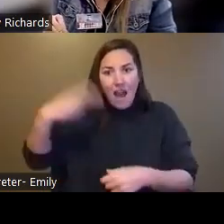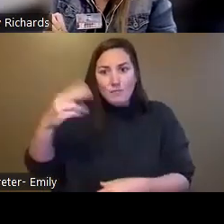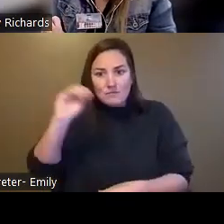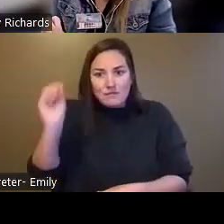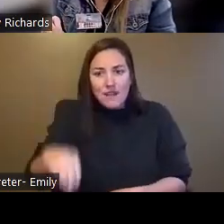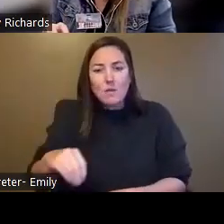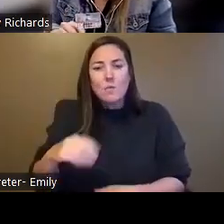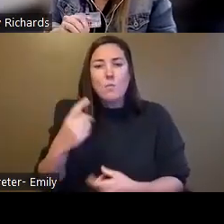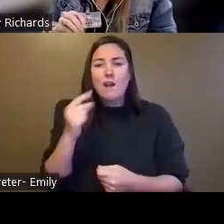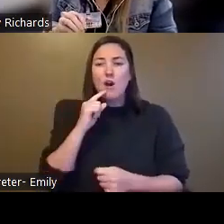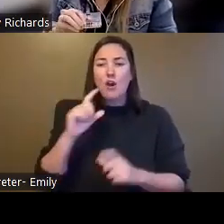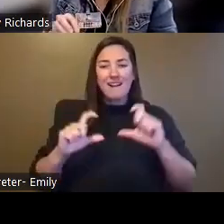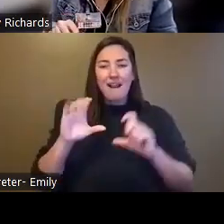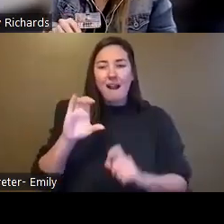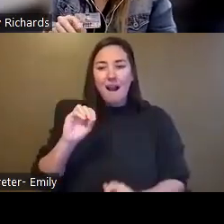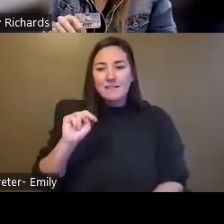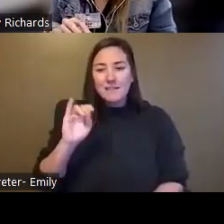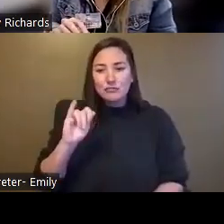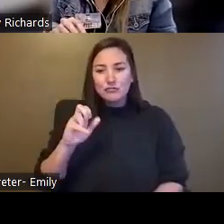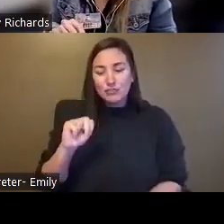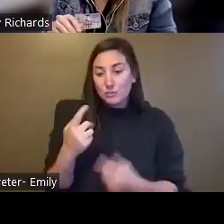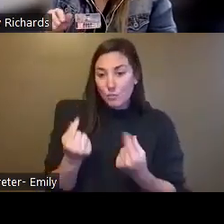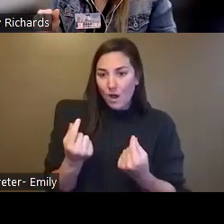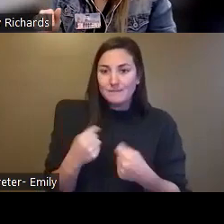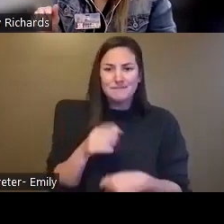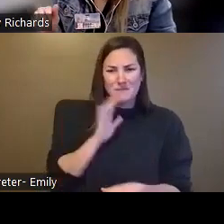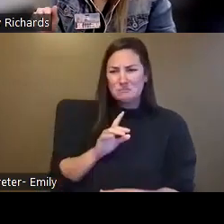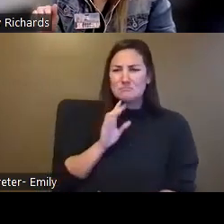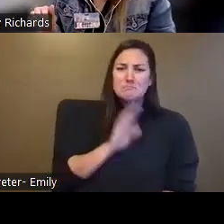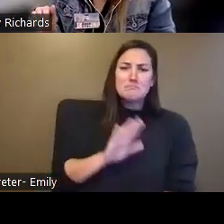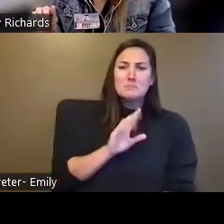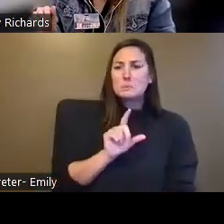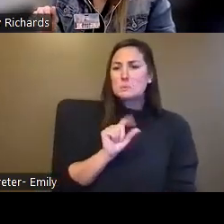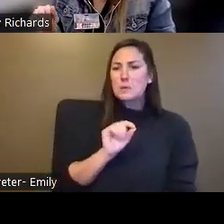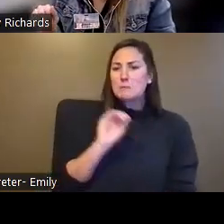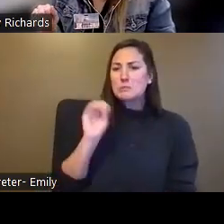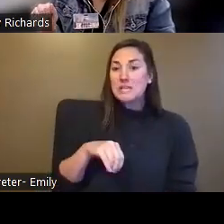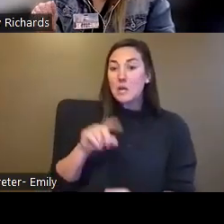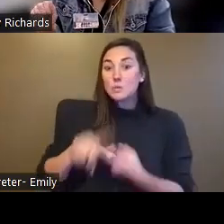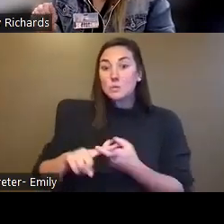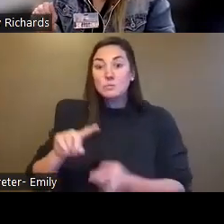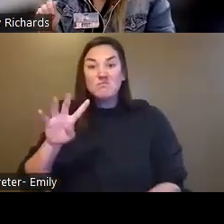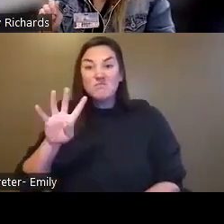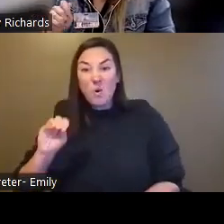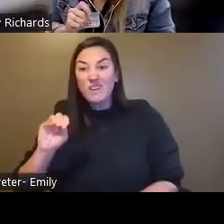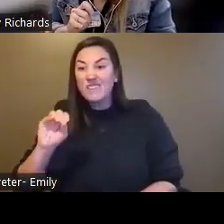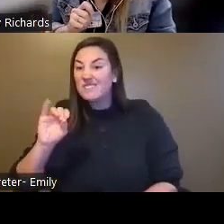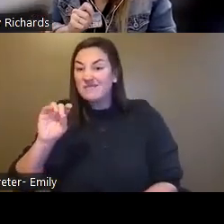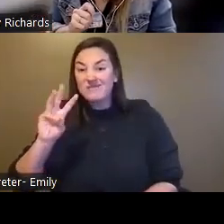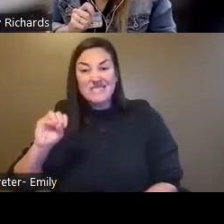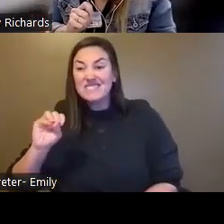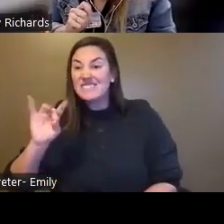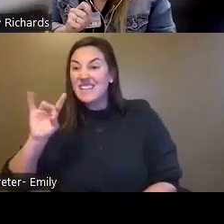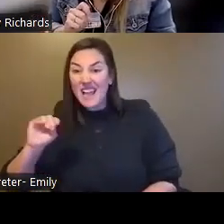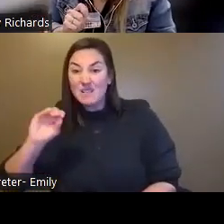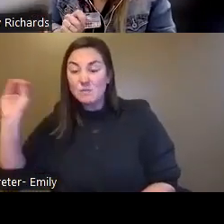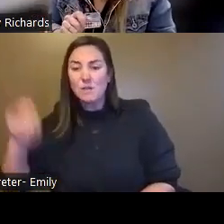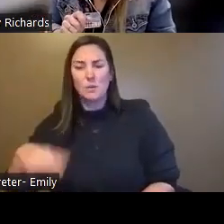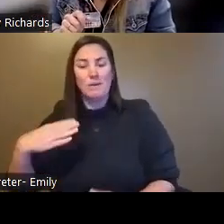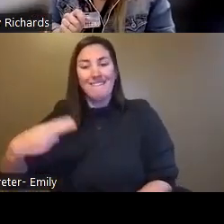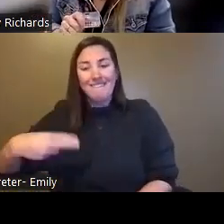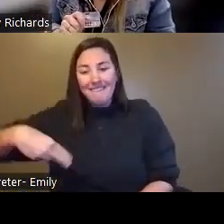are so much higher. So they went from like 20% up until like 40 to 80% THC levels. So it's a much,